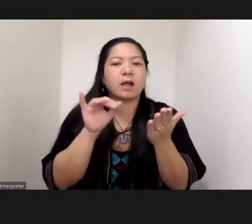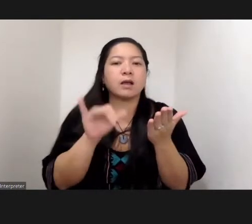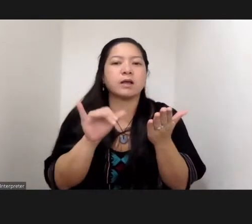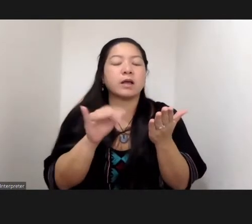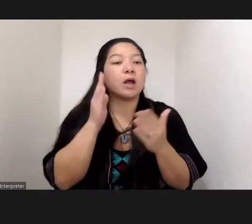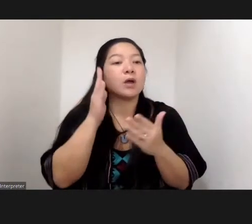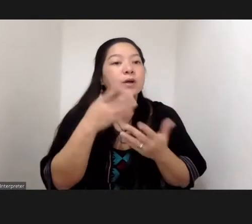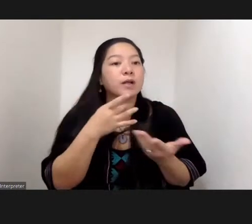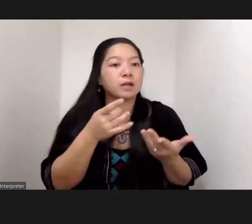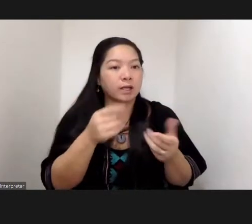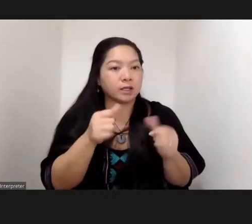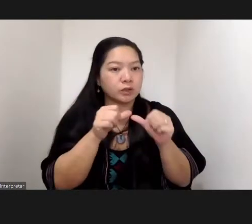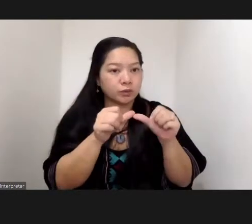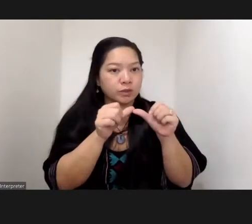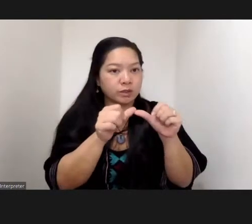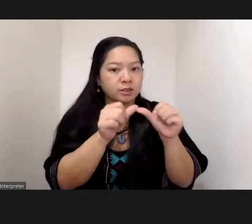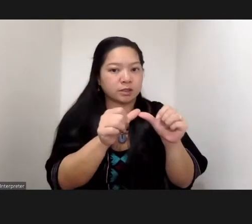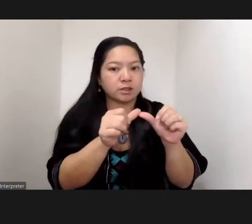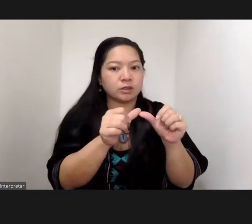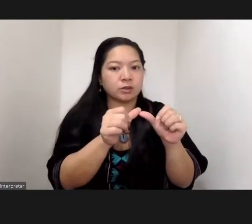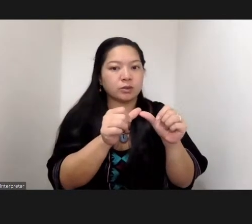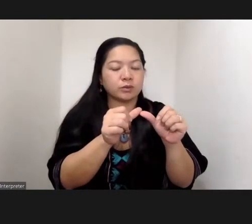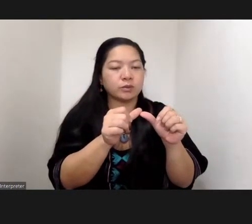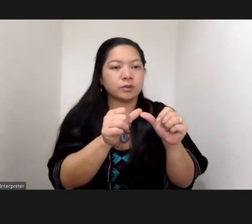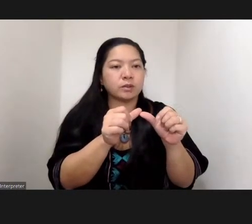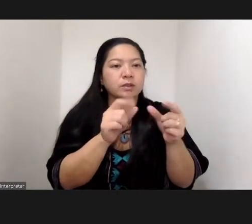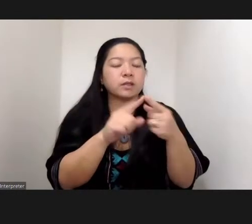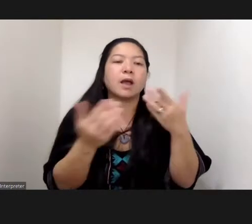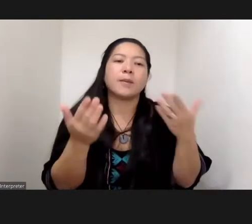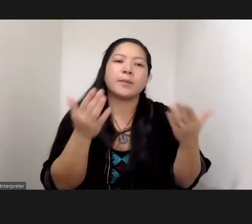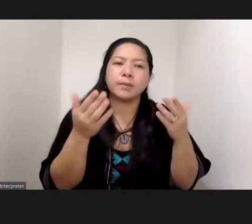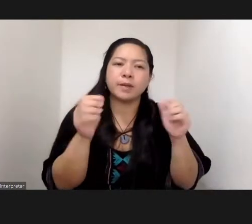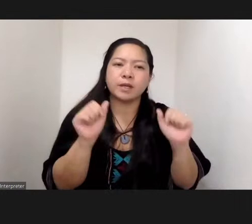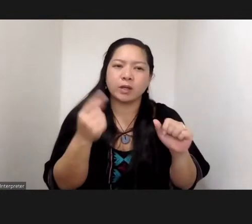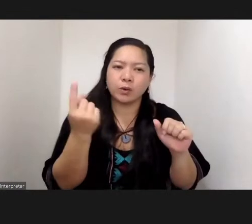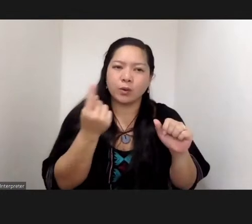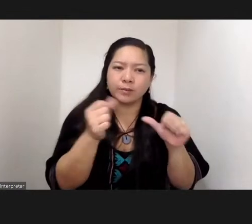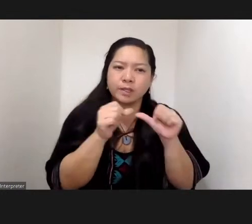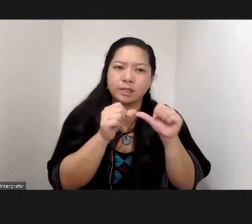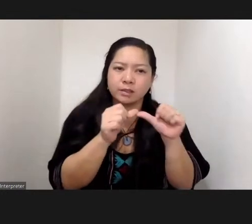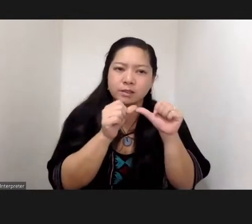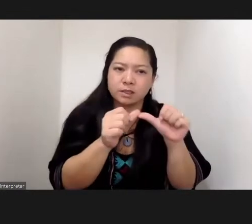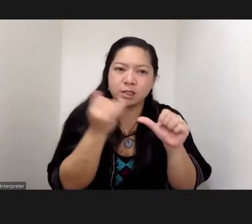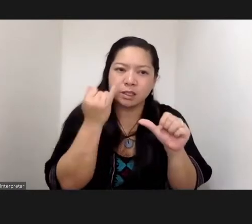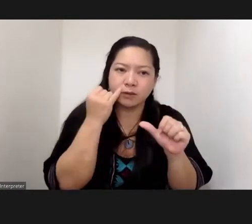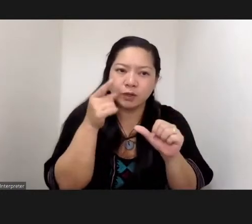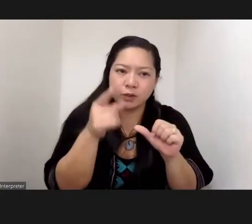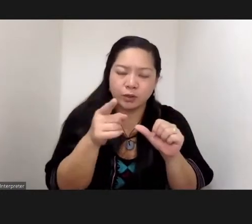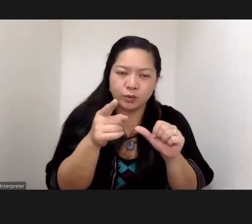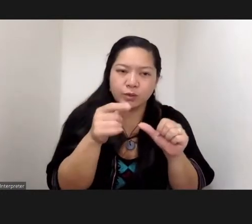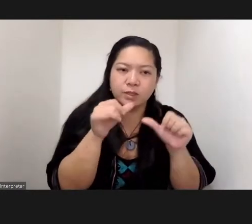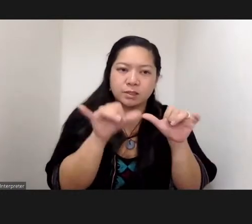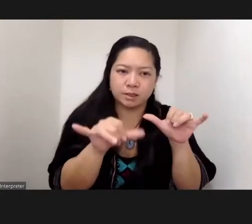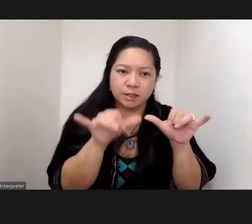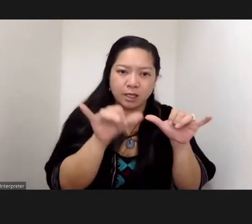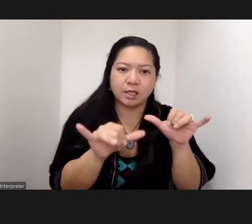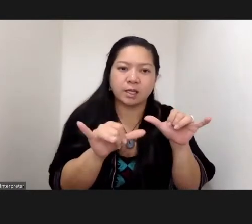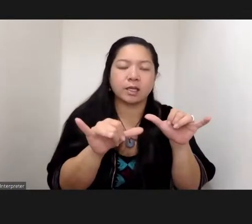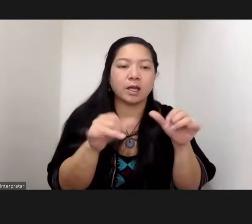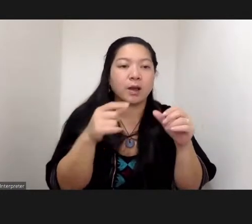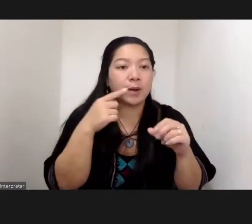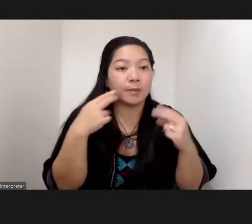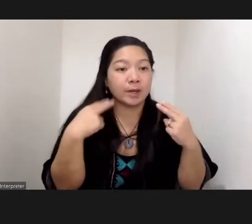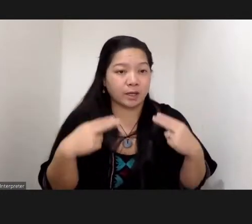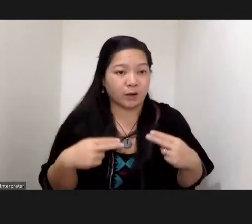to continue on that maybe can only be continued on if you remain in a public health emergency